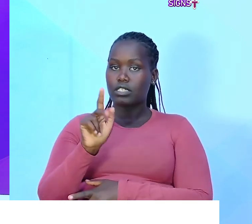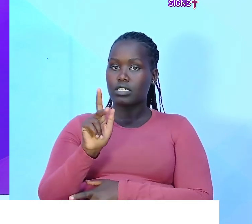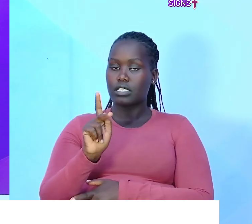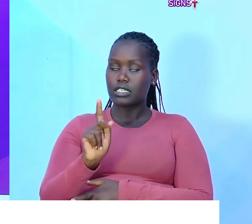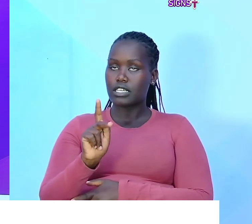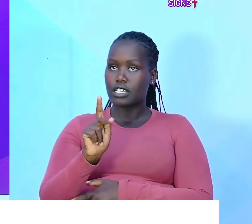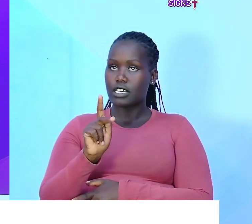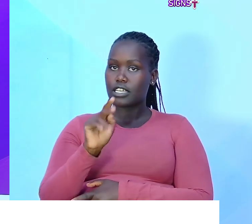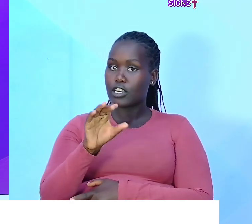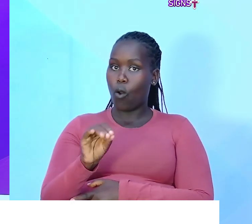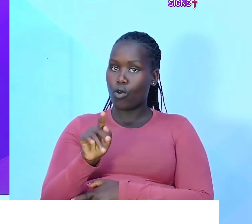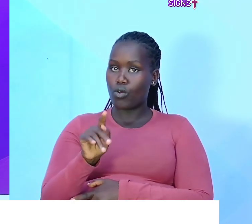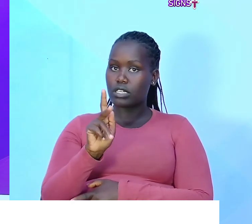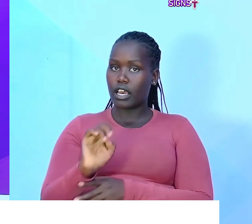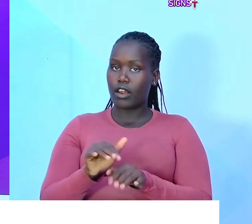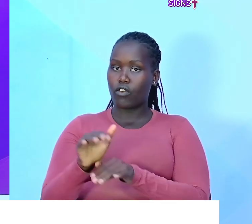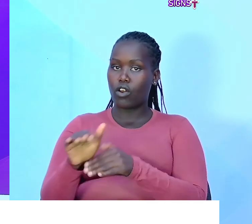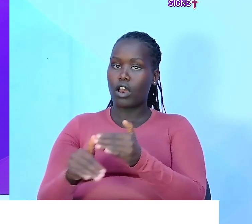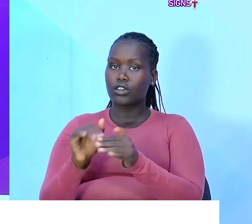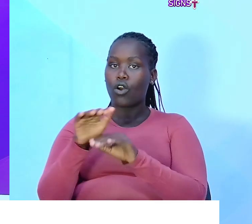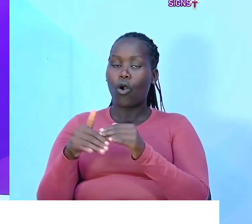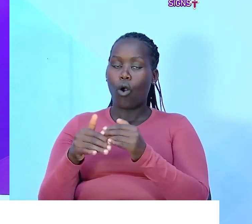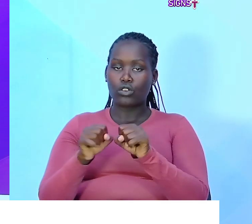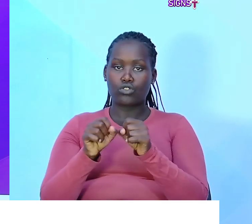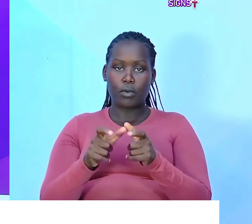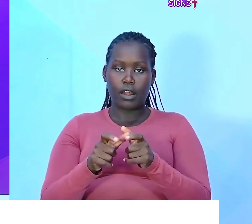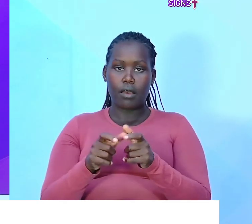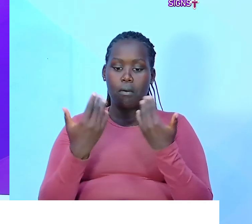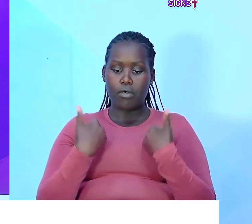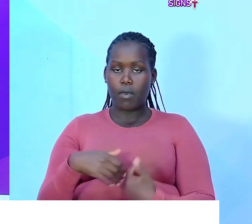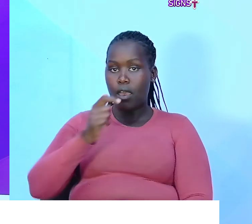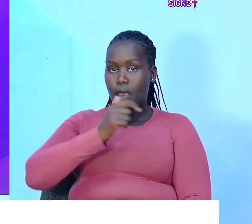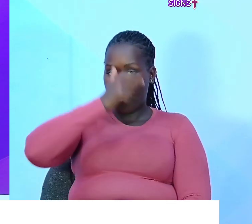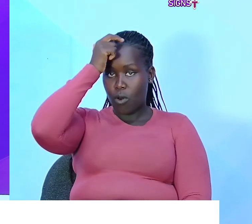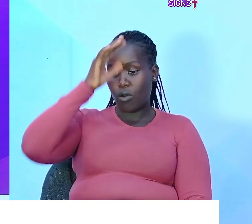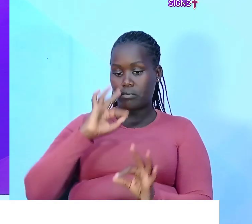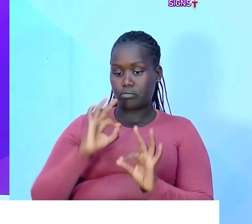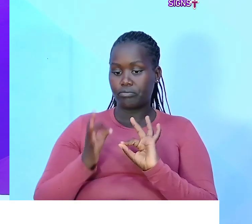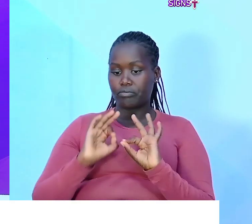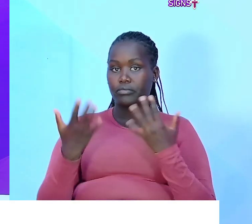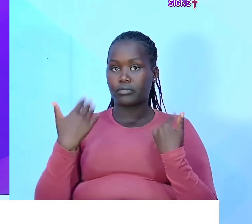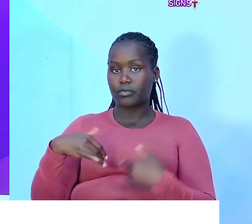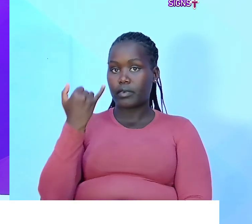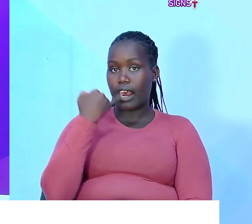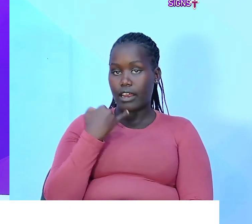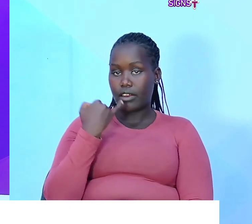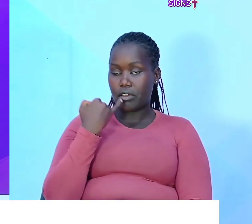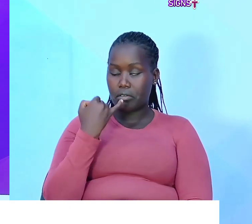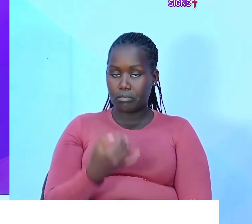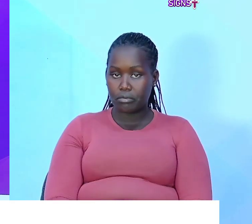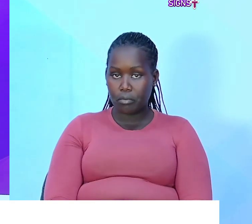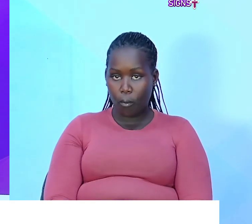www.sciencetv.co.ke, and follow us on all our social media platforms. My name is Chris Mololo. Our sign language interpreter has been